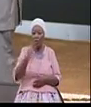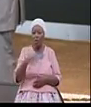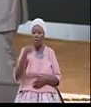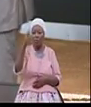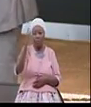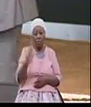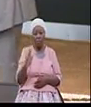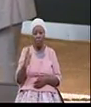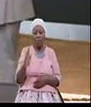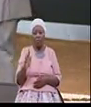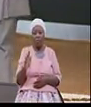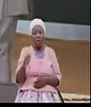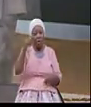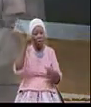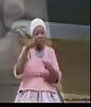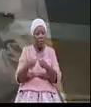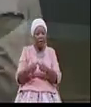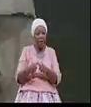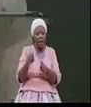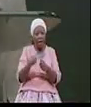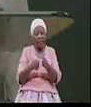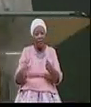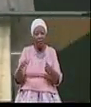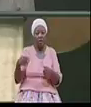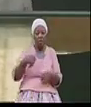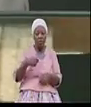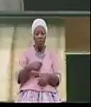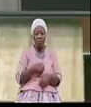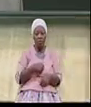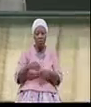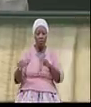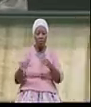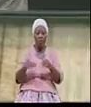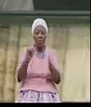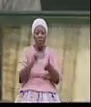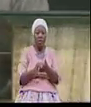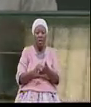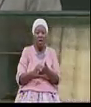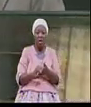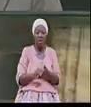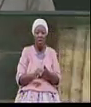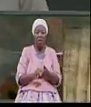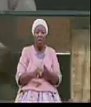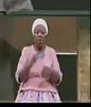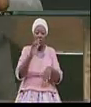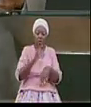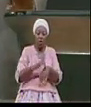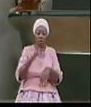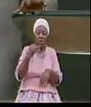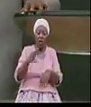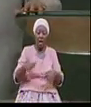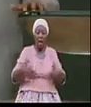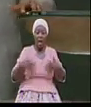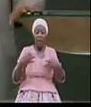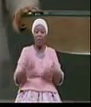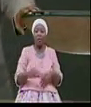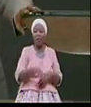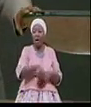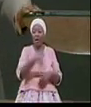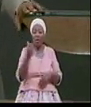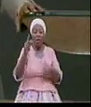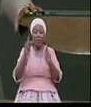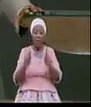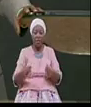Remember, everything that we do that touches the life of another person must